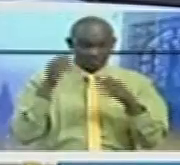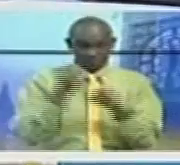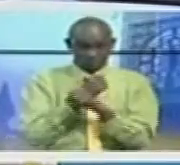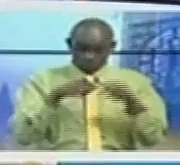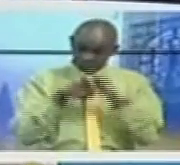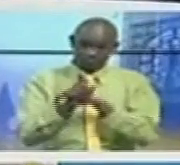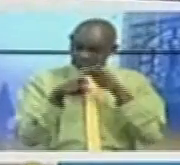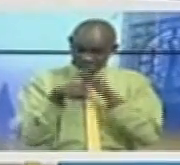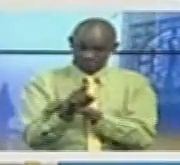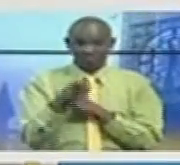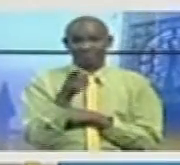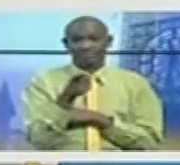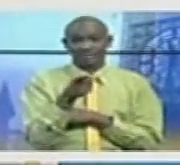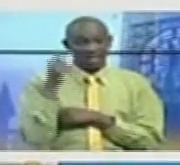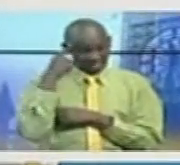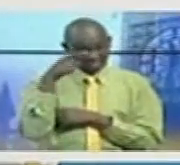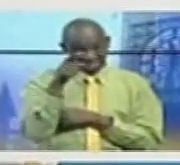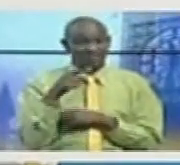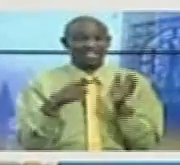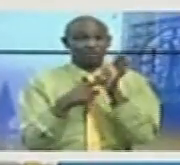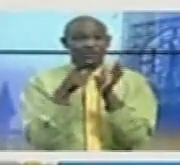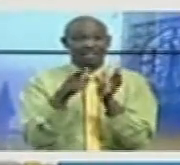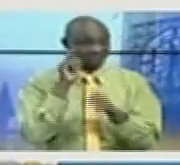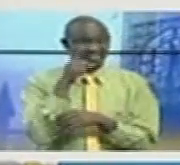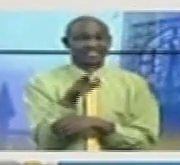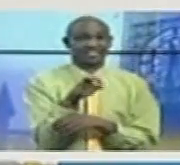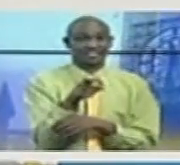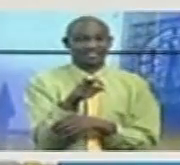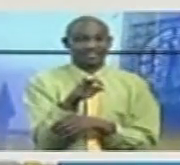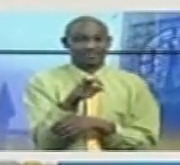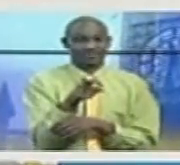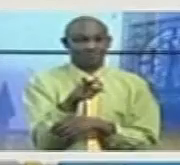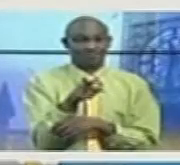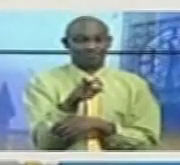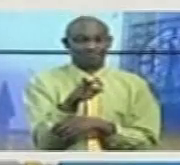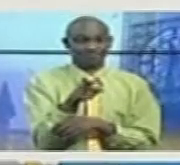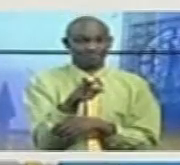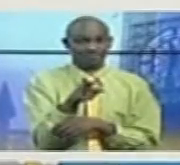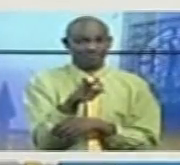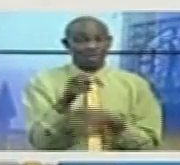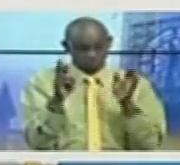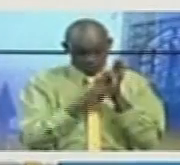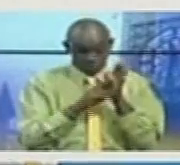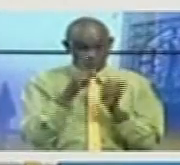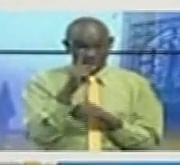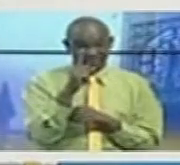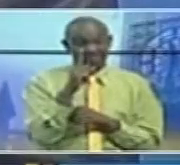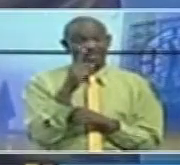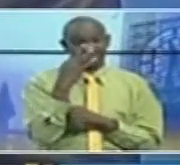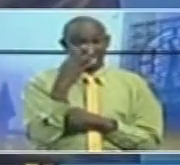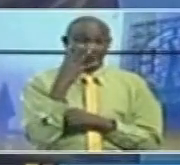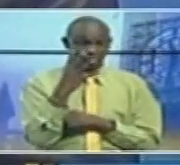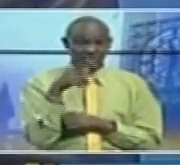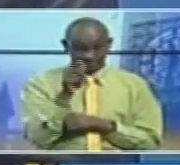all the court proceedings. I think that is the implication, first and foremost, of Rule 134 and the